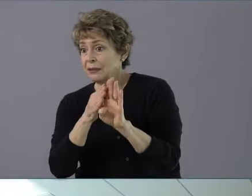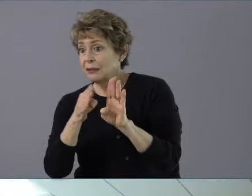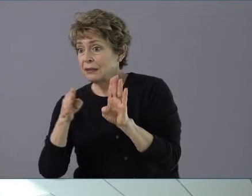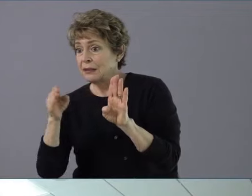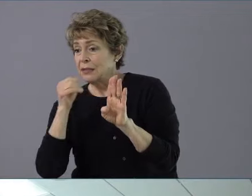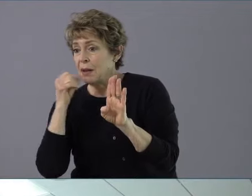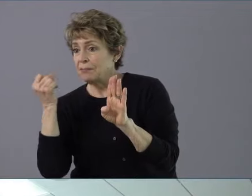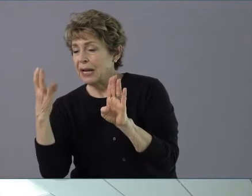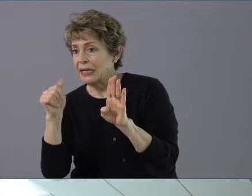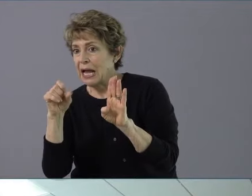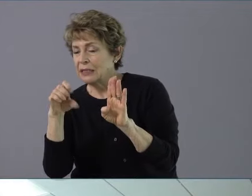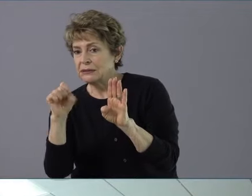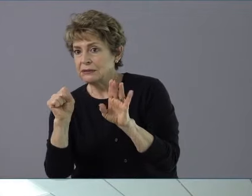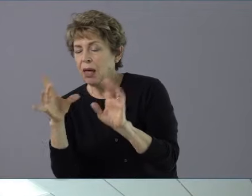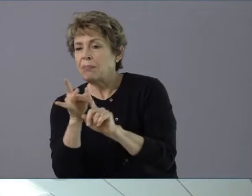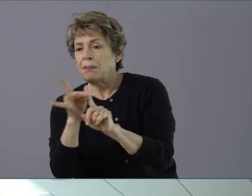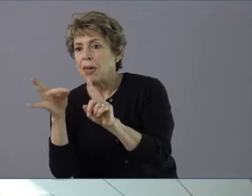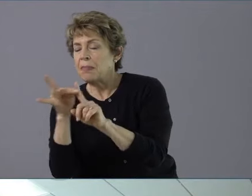next.